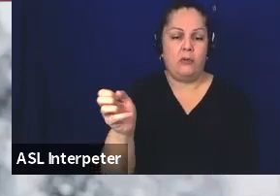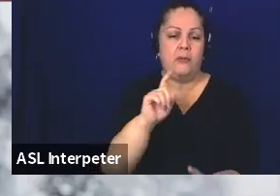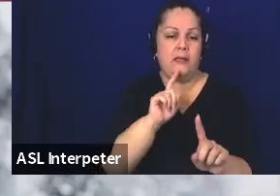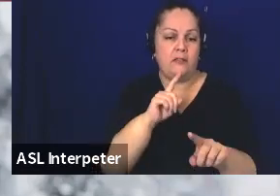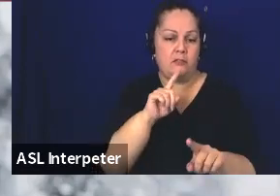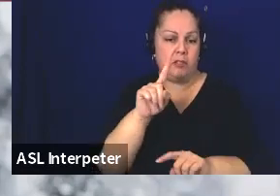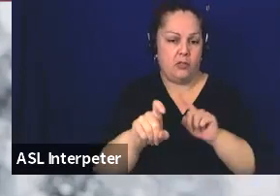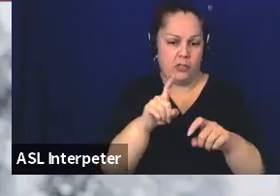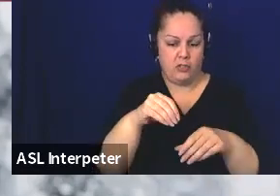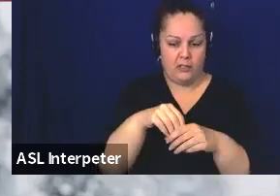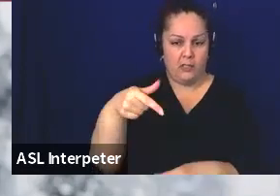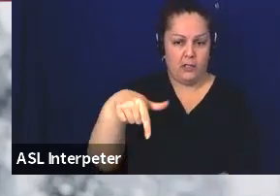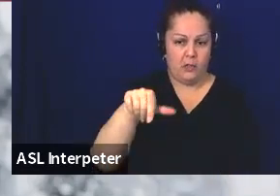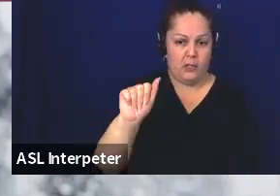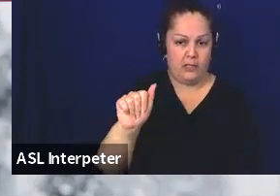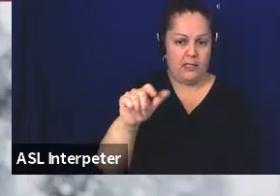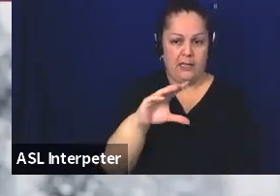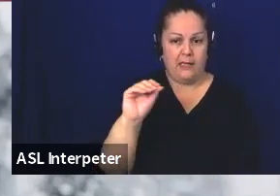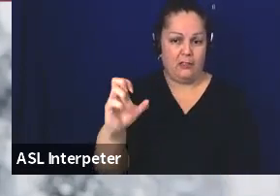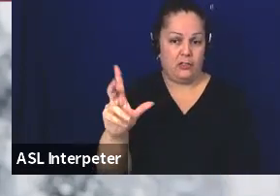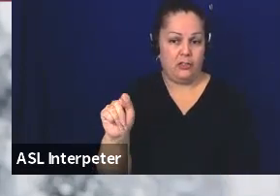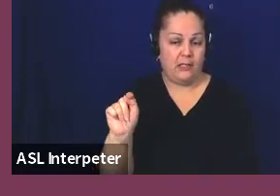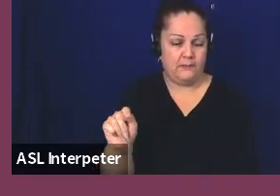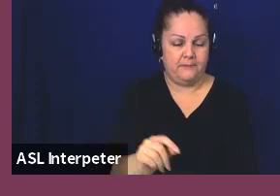questions in the Q&A and in the chat.